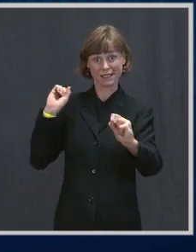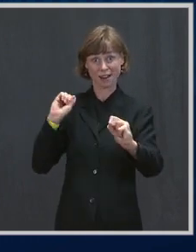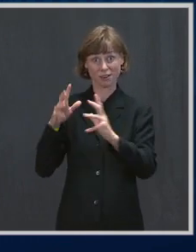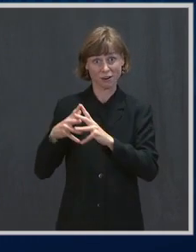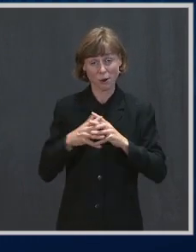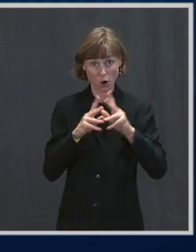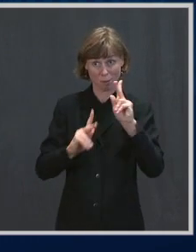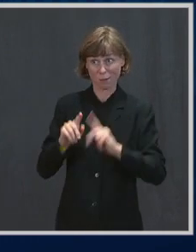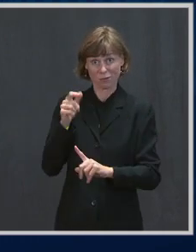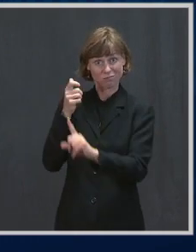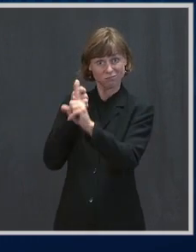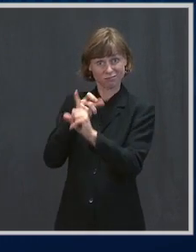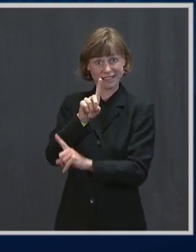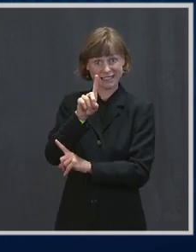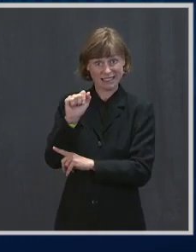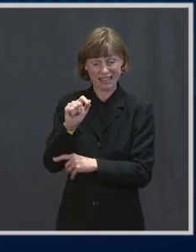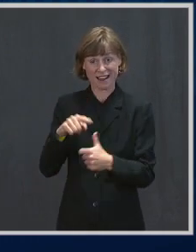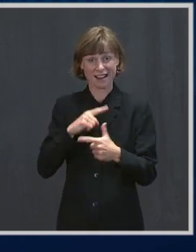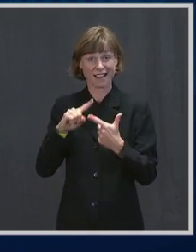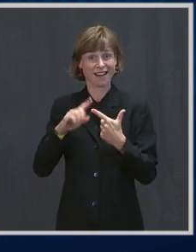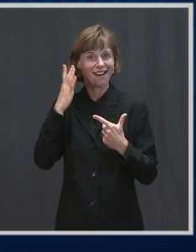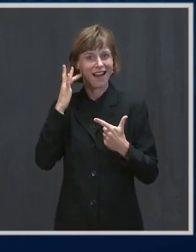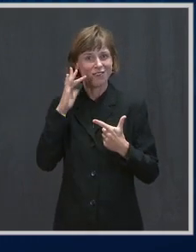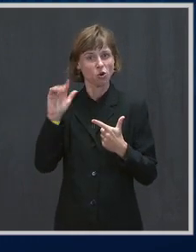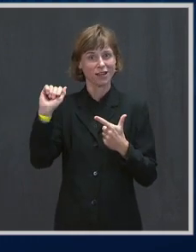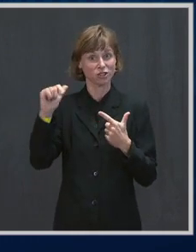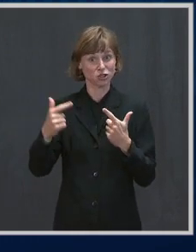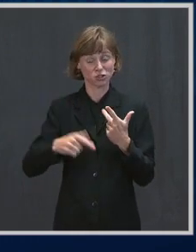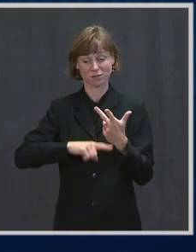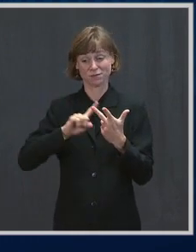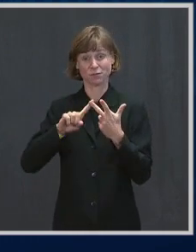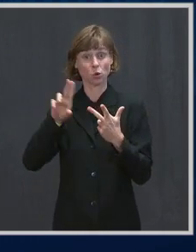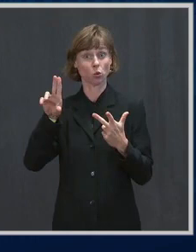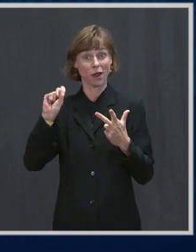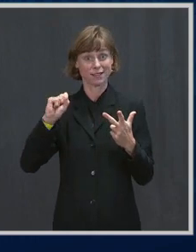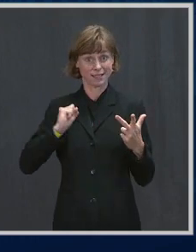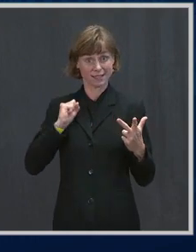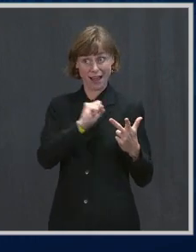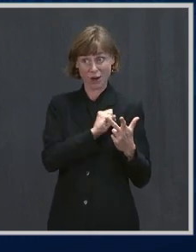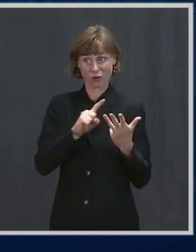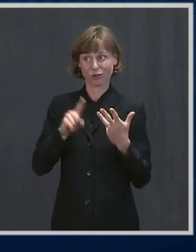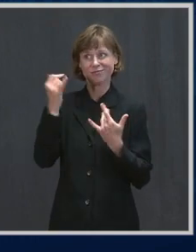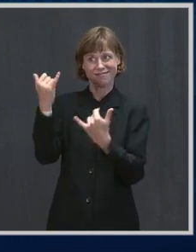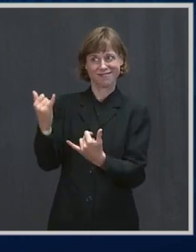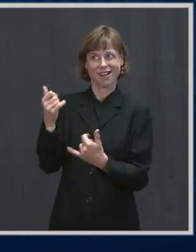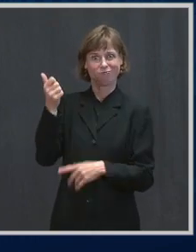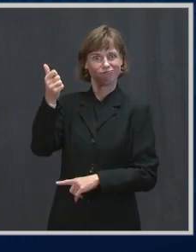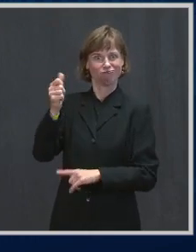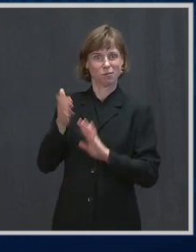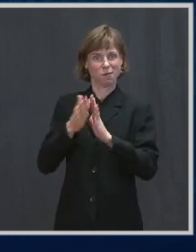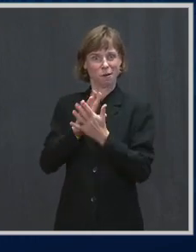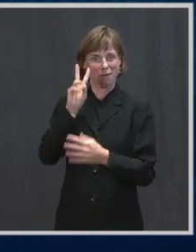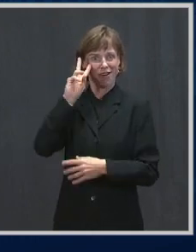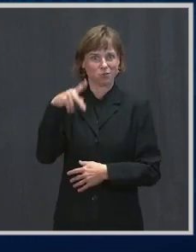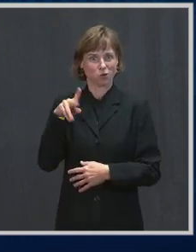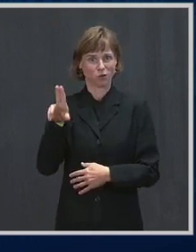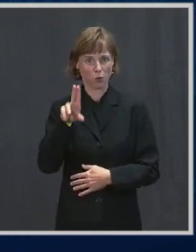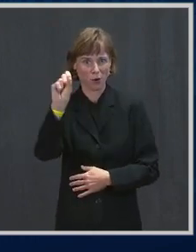attorney, California Attorney General, United States Senator, and now as Vice President of the United